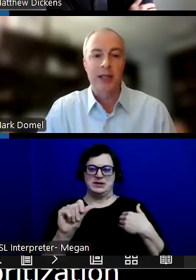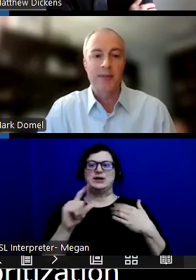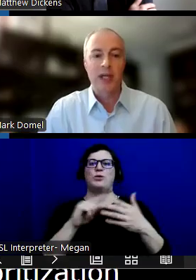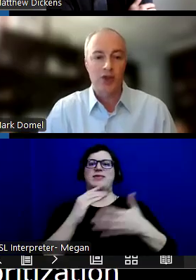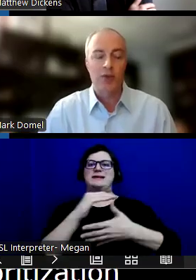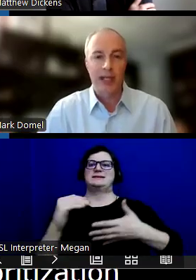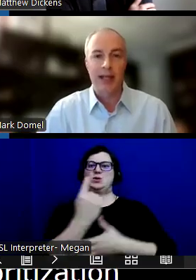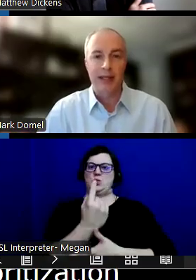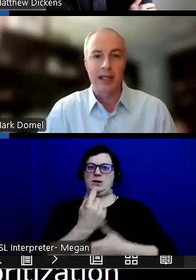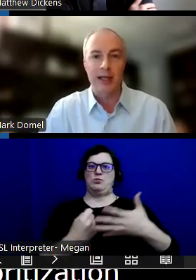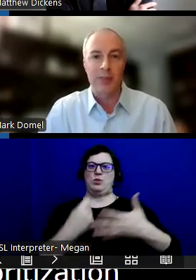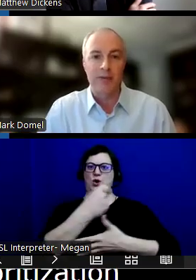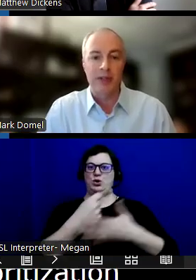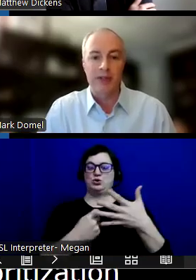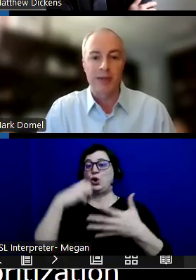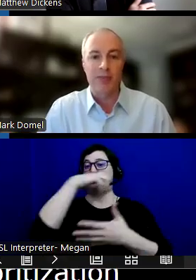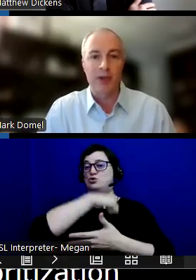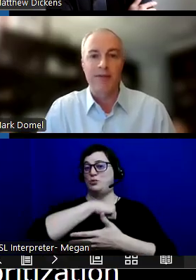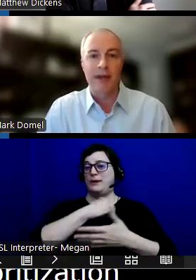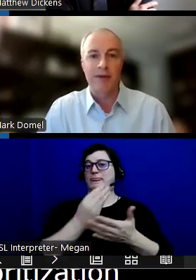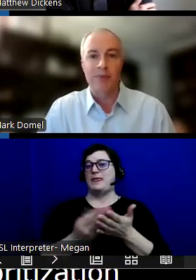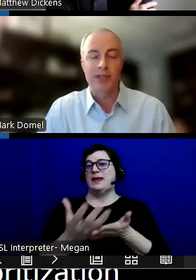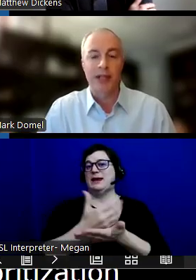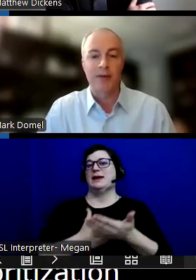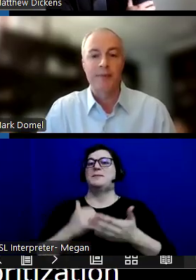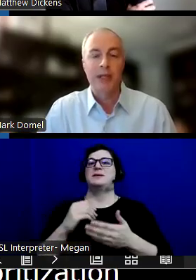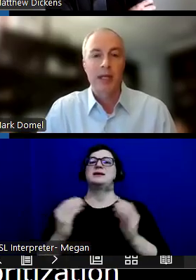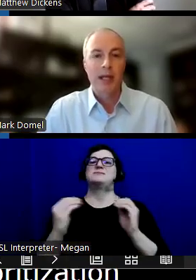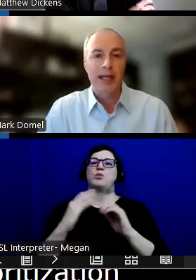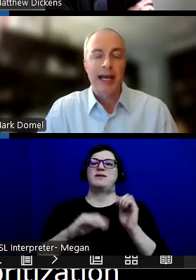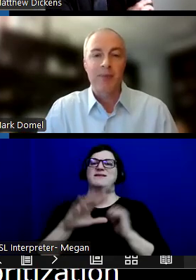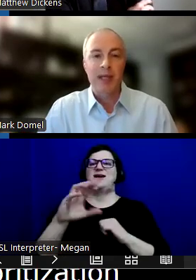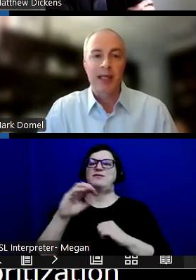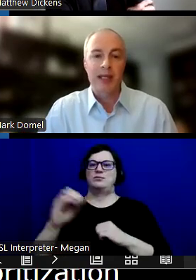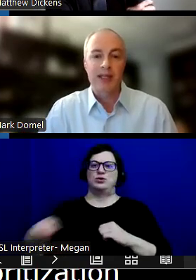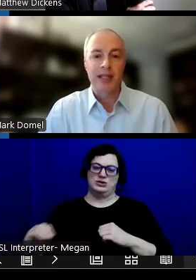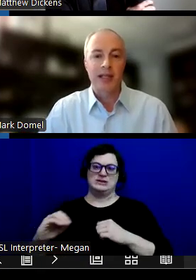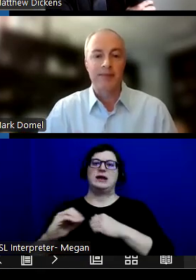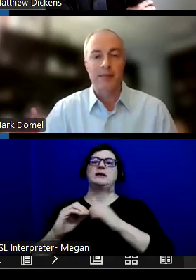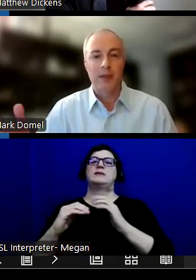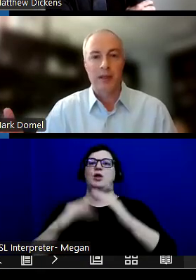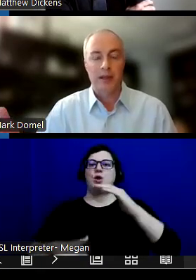prioritization, assuming that the income level is below that 500% level. The IEP